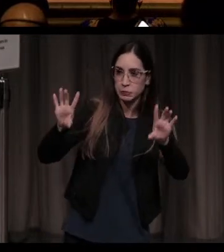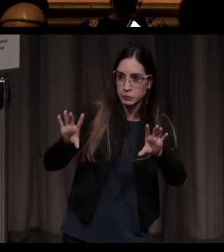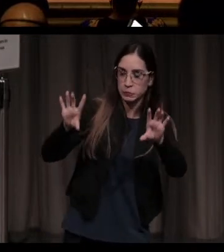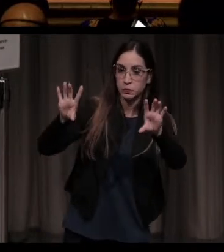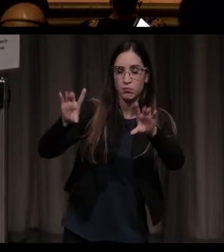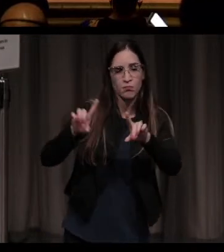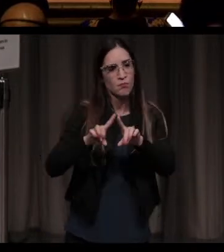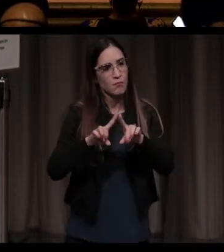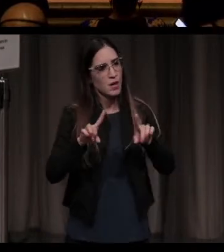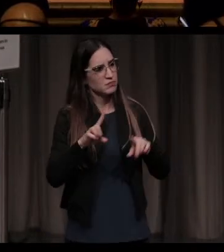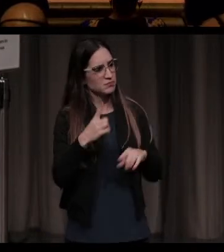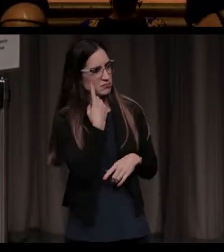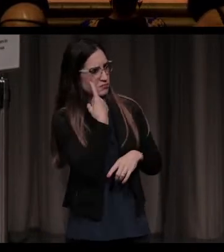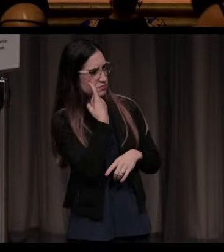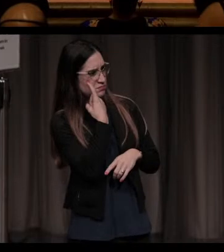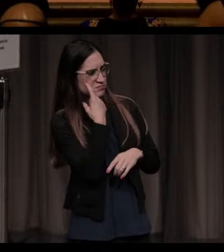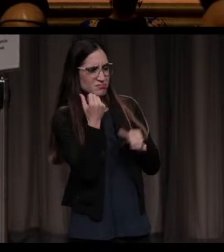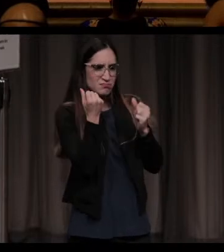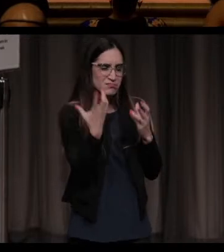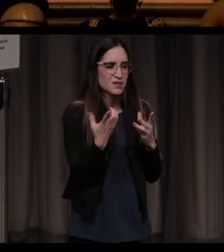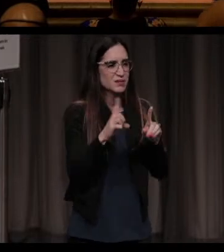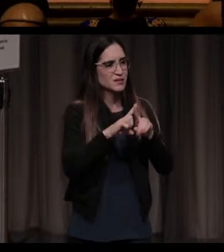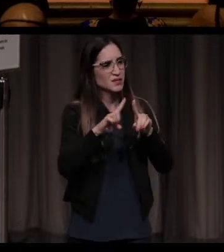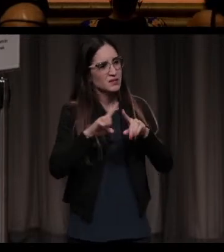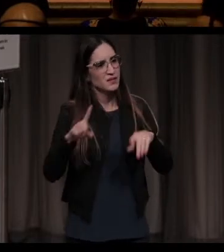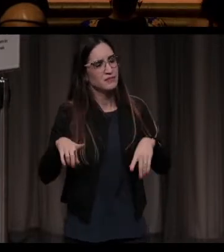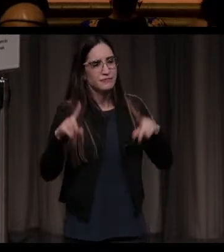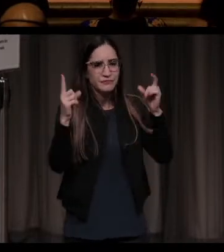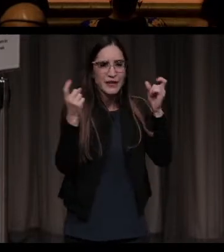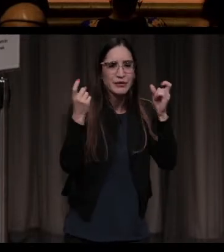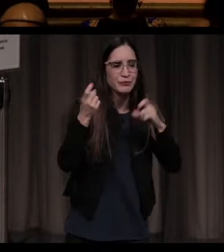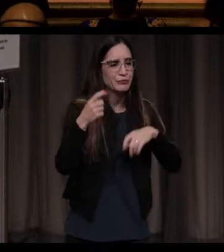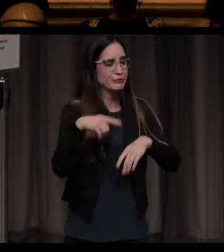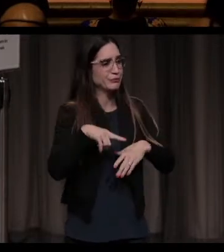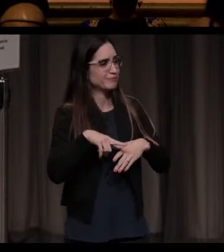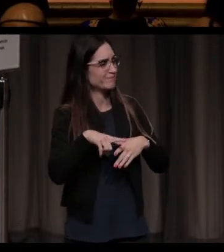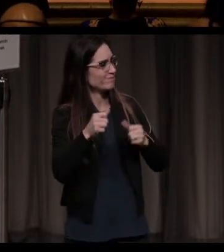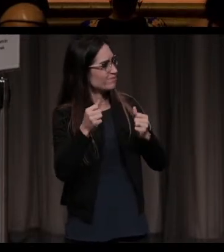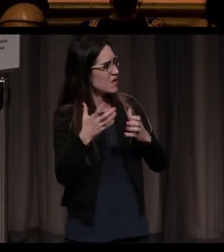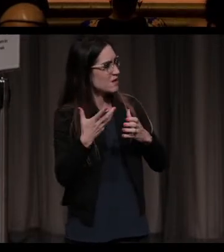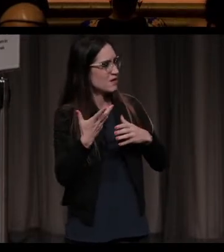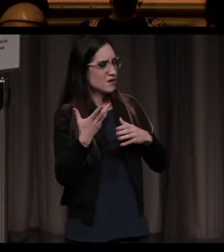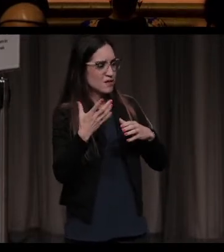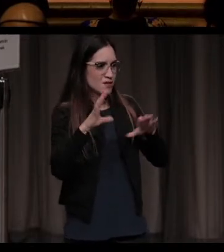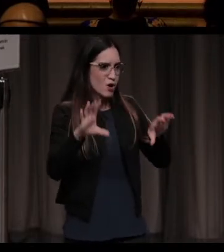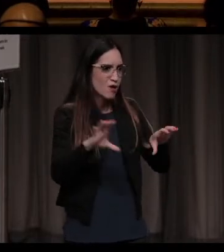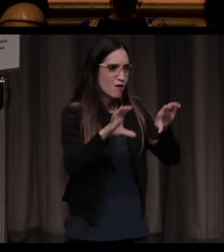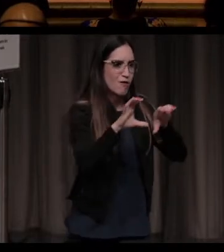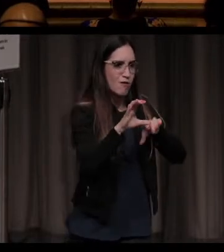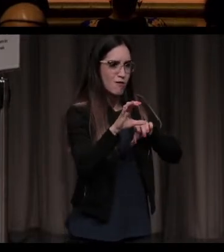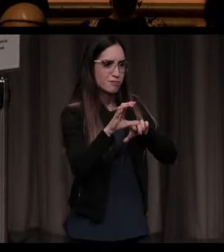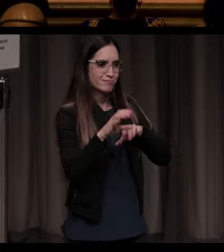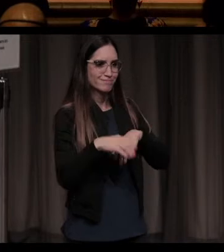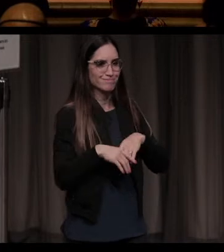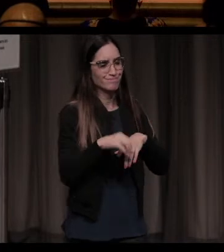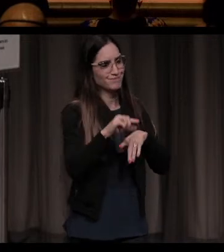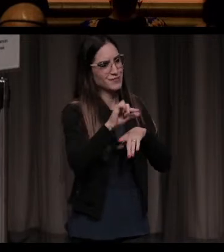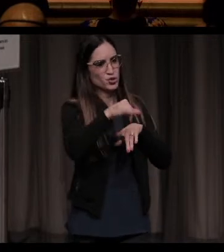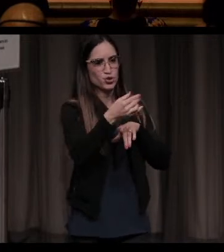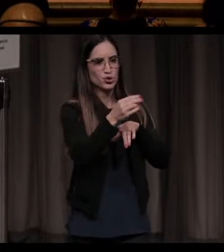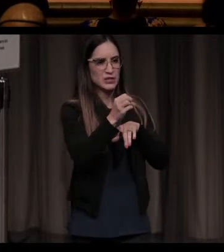I've been seeing a lot, at the fair, there are a lot of artworks by Native Americans. Jeffrey